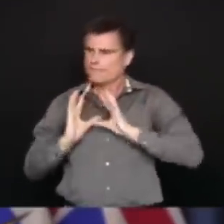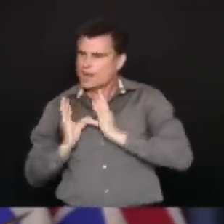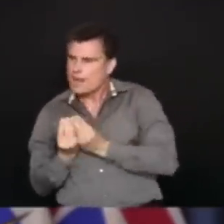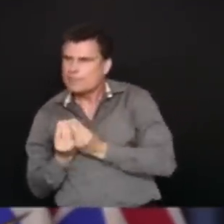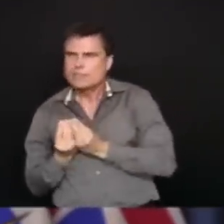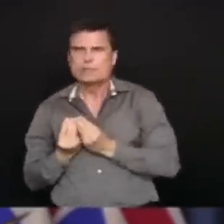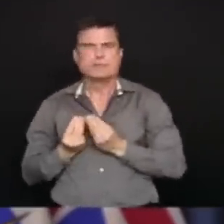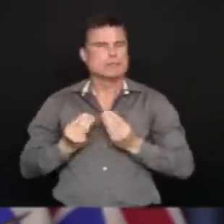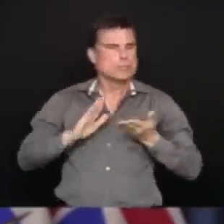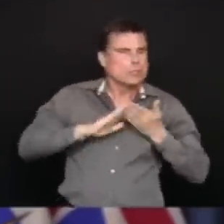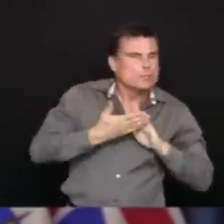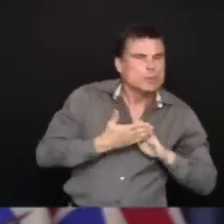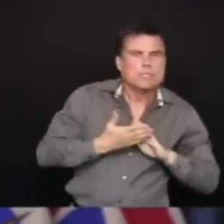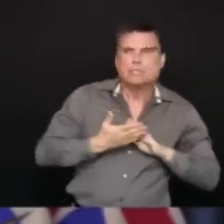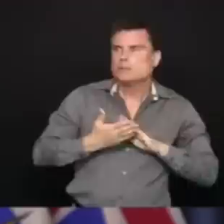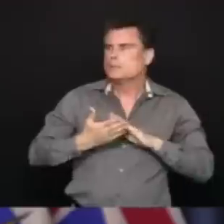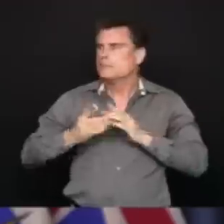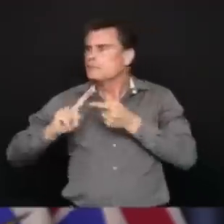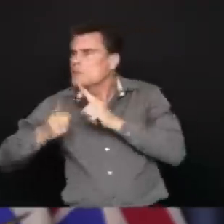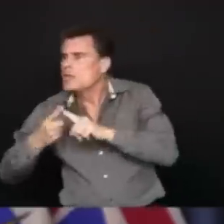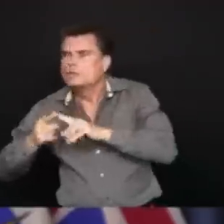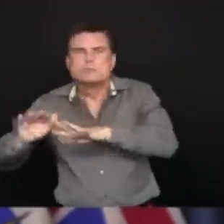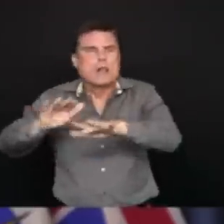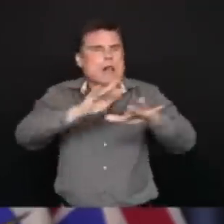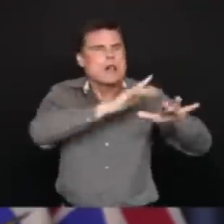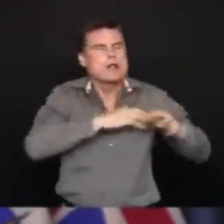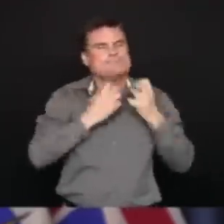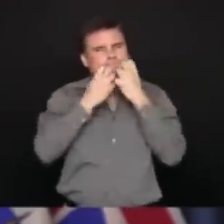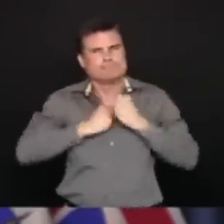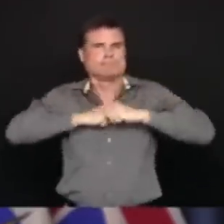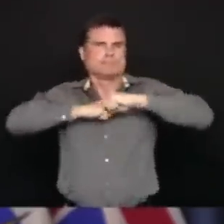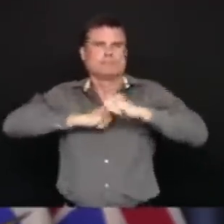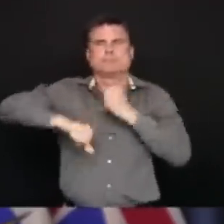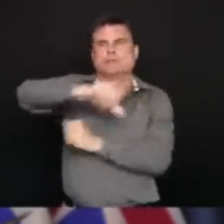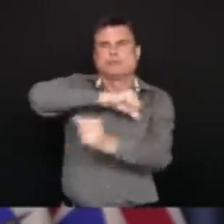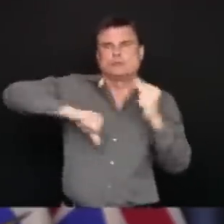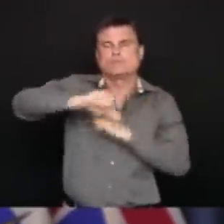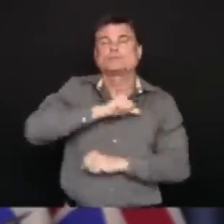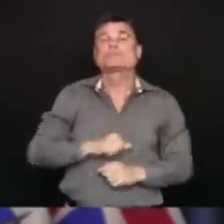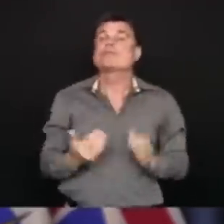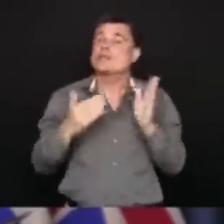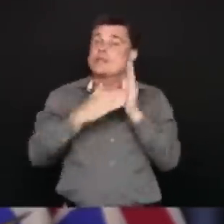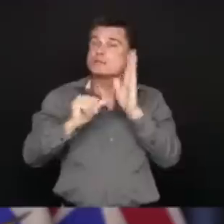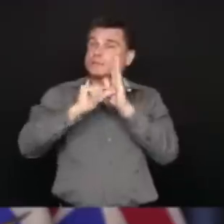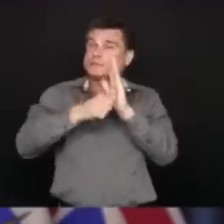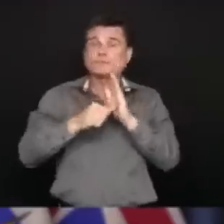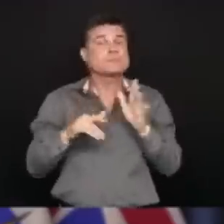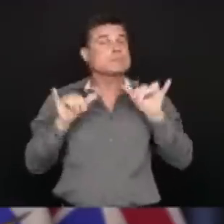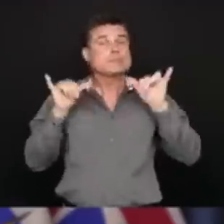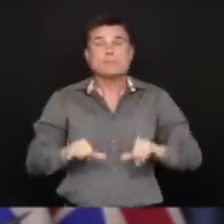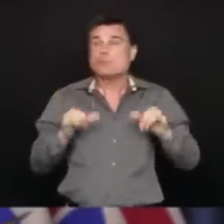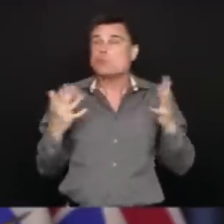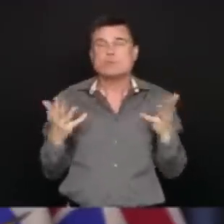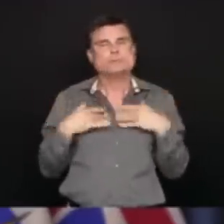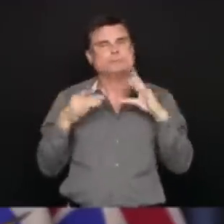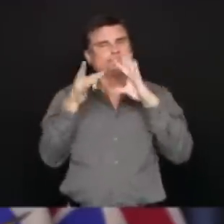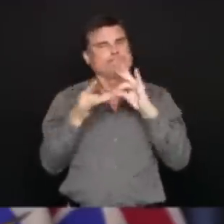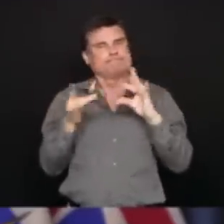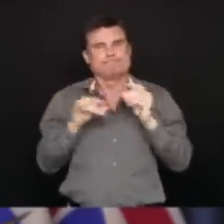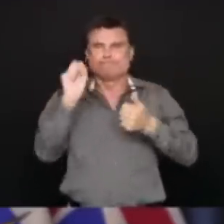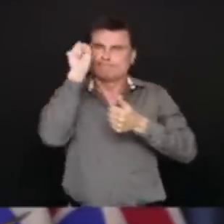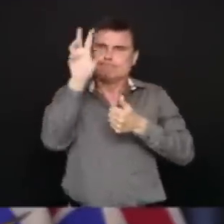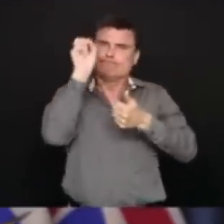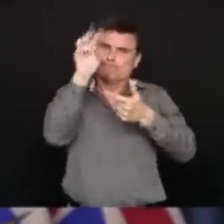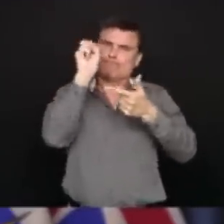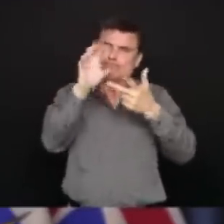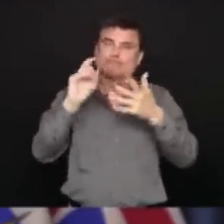know, the very basic things that we've been talking about from the very beginning continue to be the most important. Washing our hands frequently,